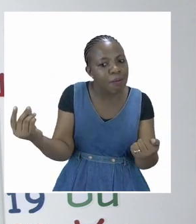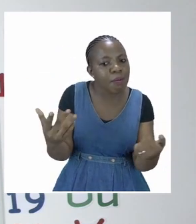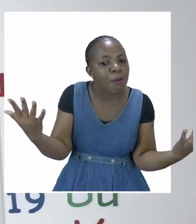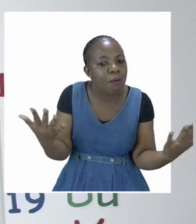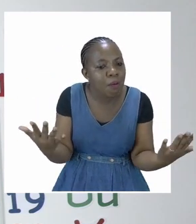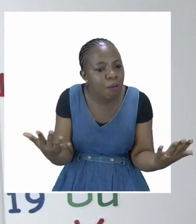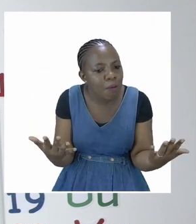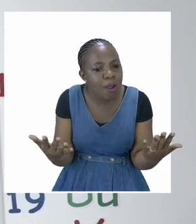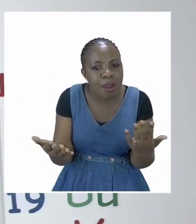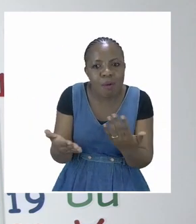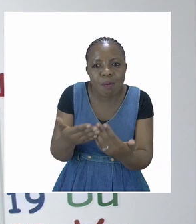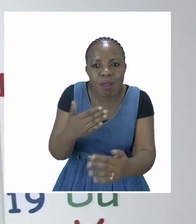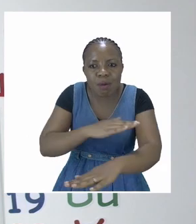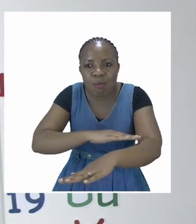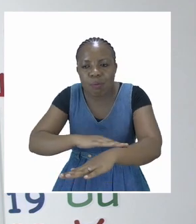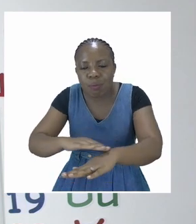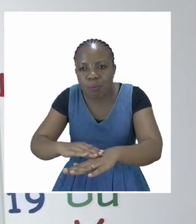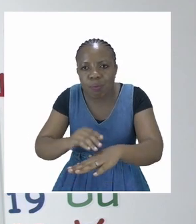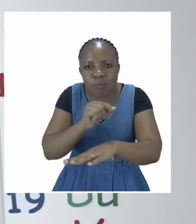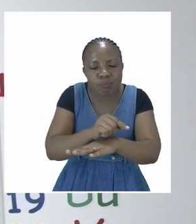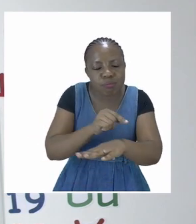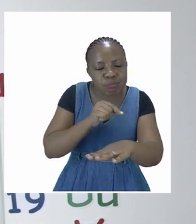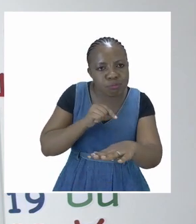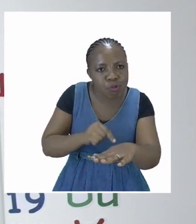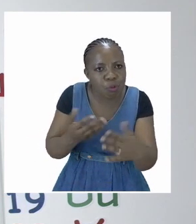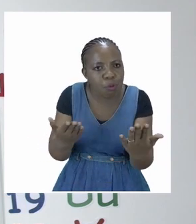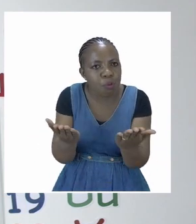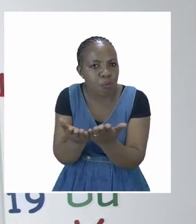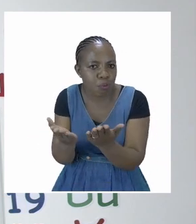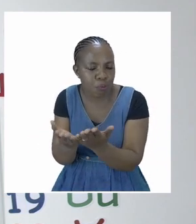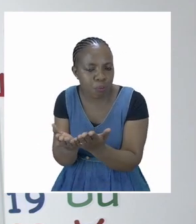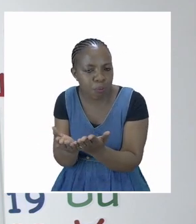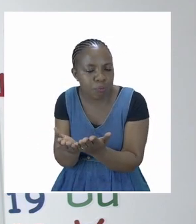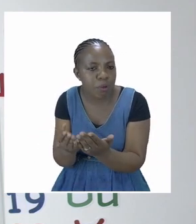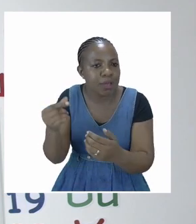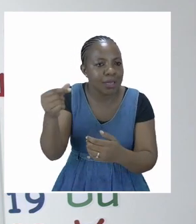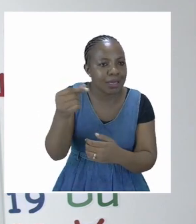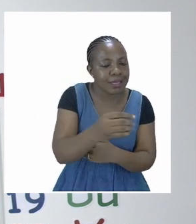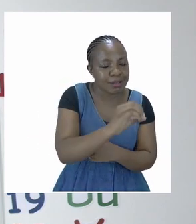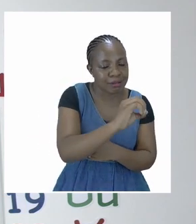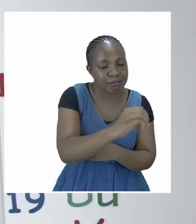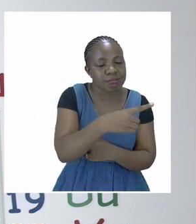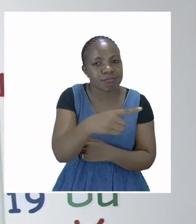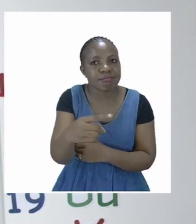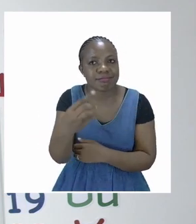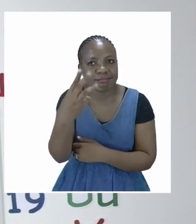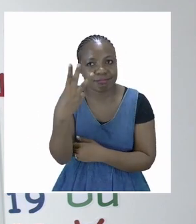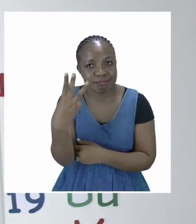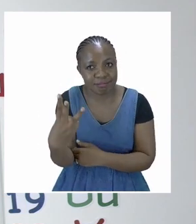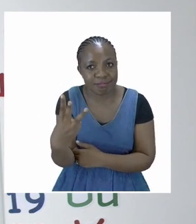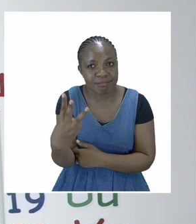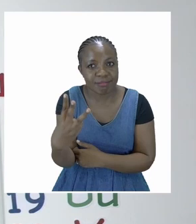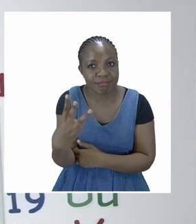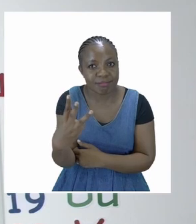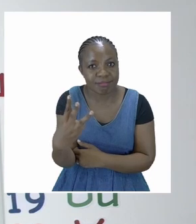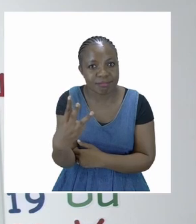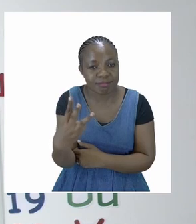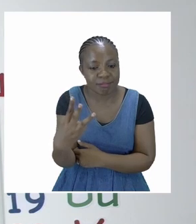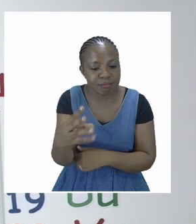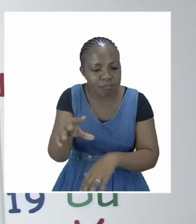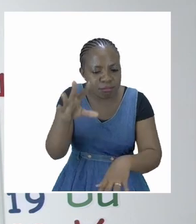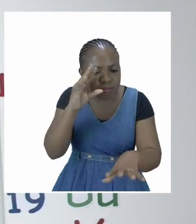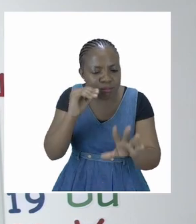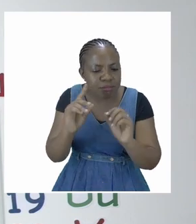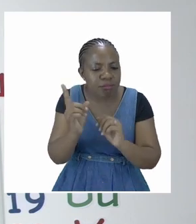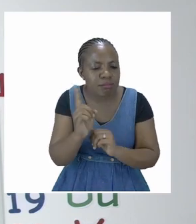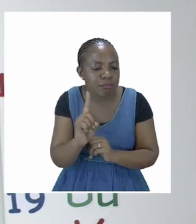to Thursday for pre-primary up until grade 3. The lessons are for listening